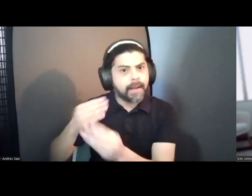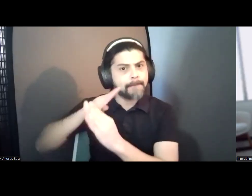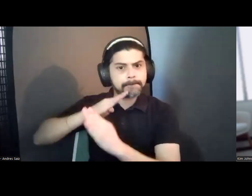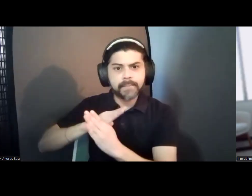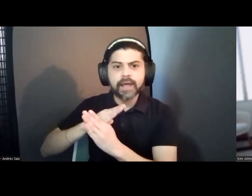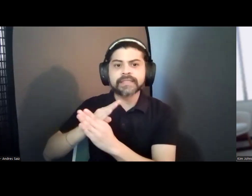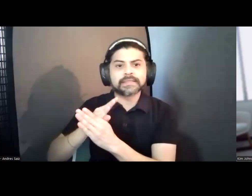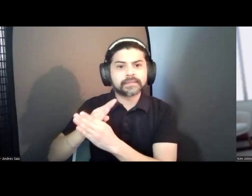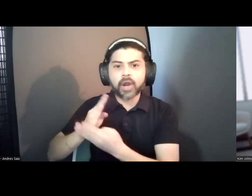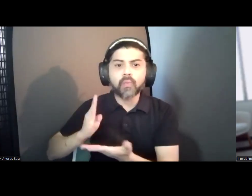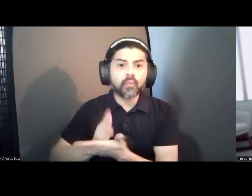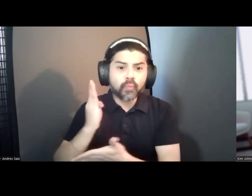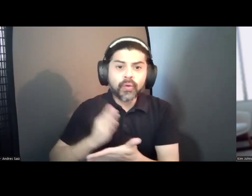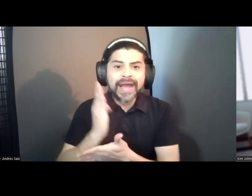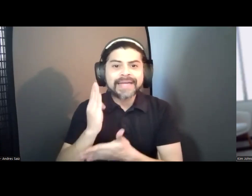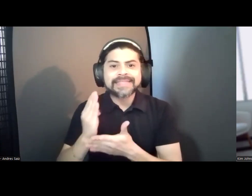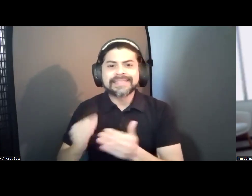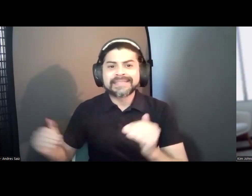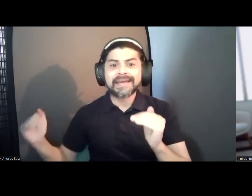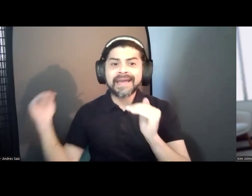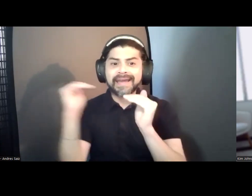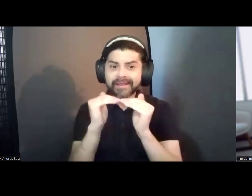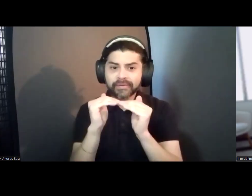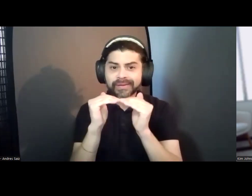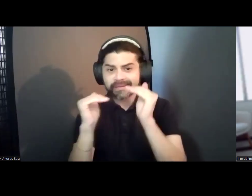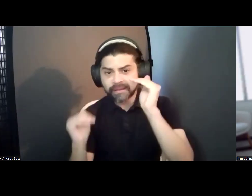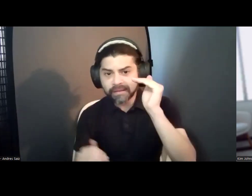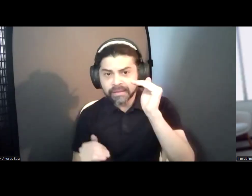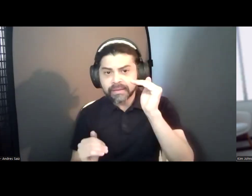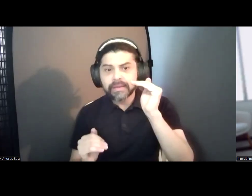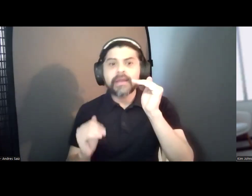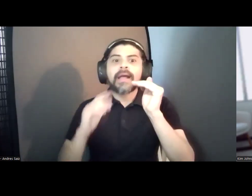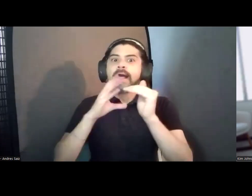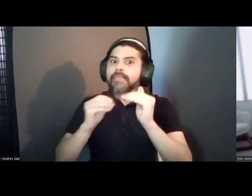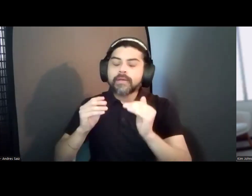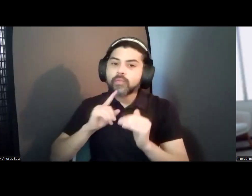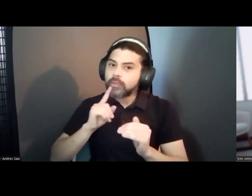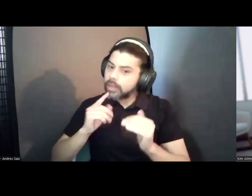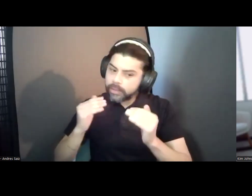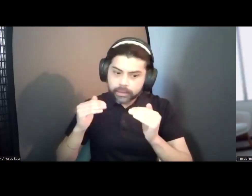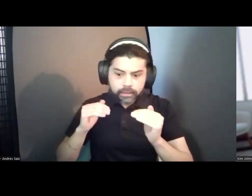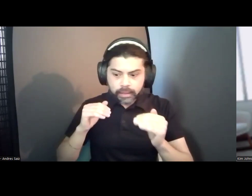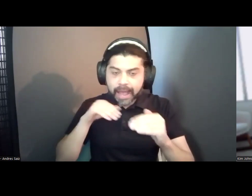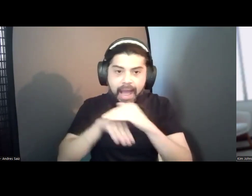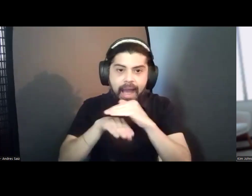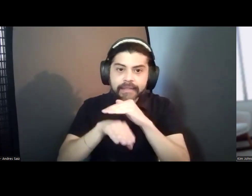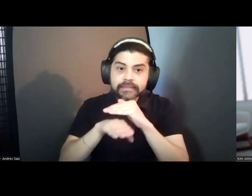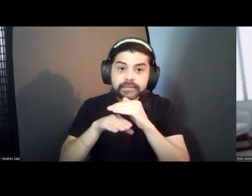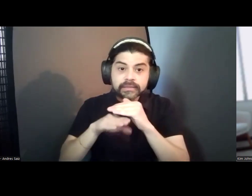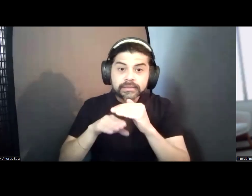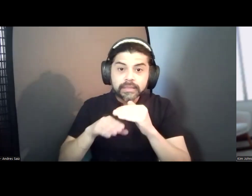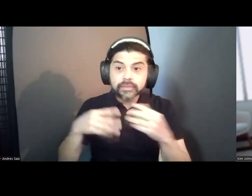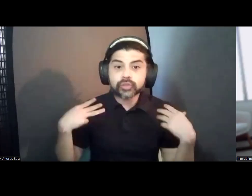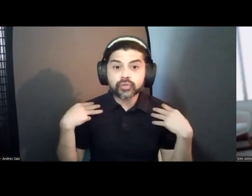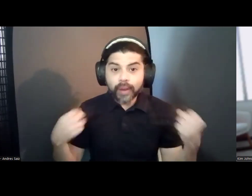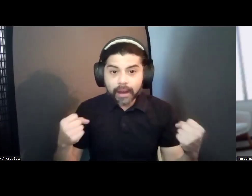but also really looking at challenges to the access to care, whether we're talking about health or human services in the array, right?